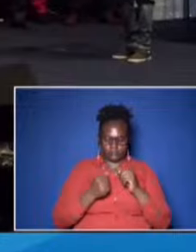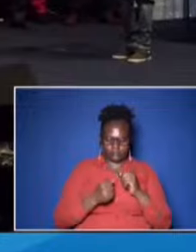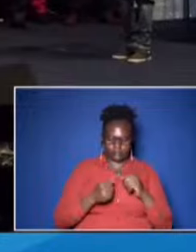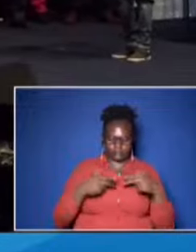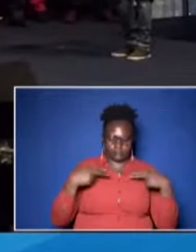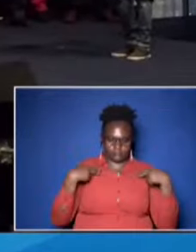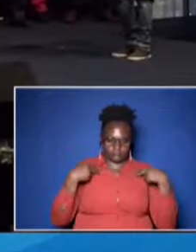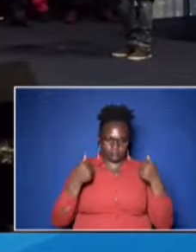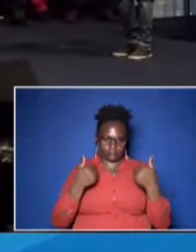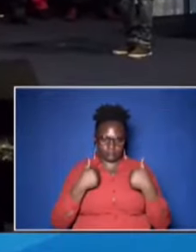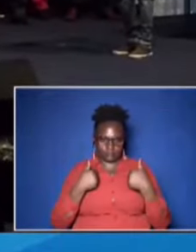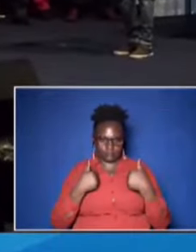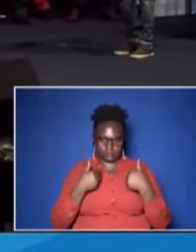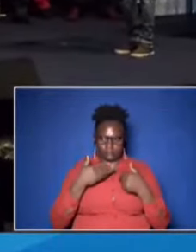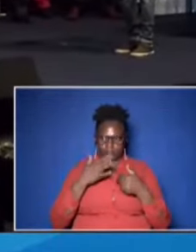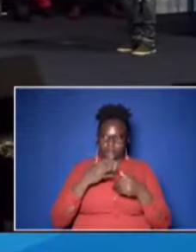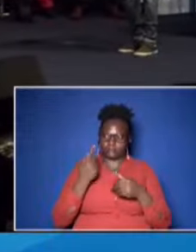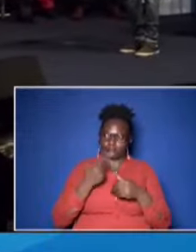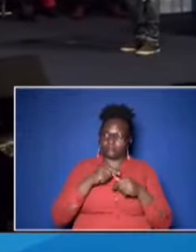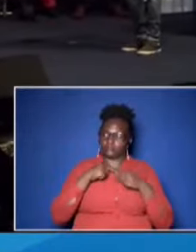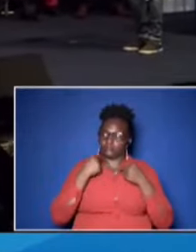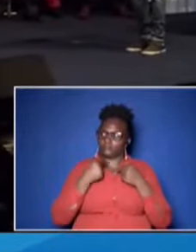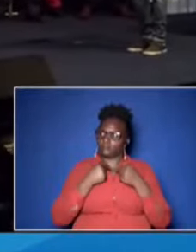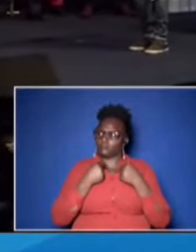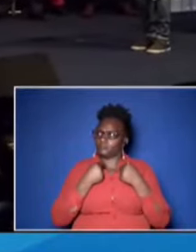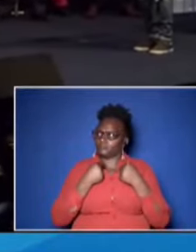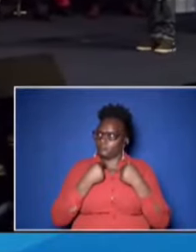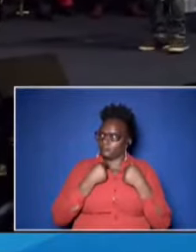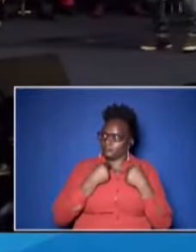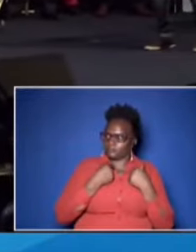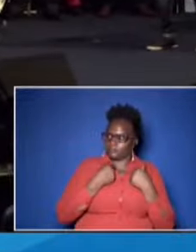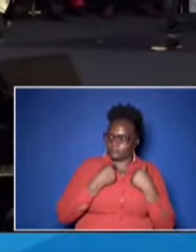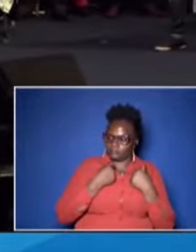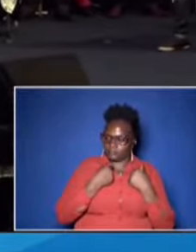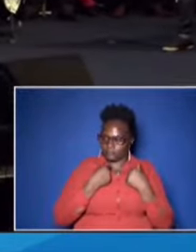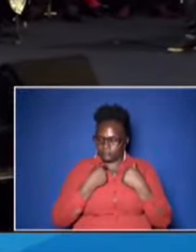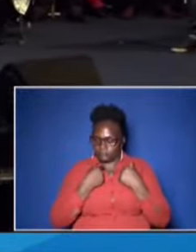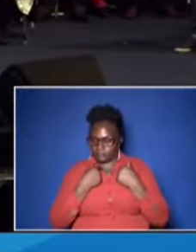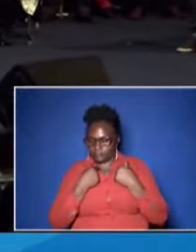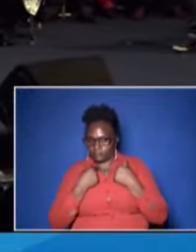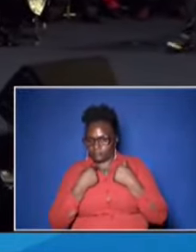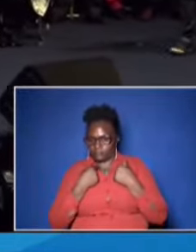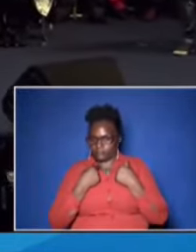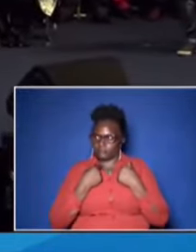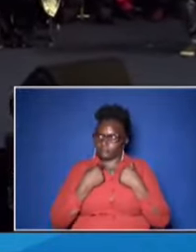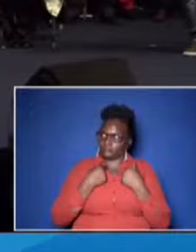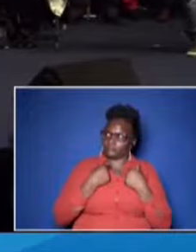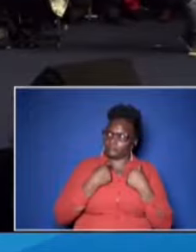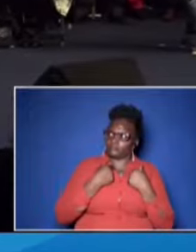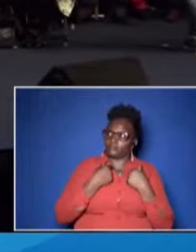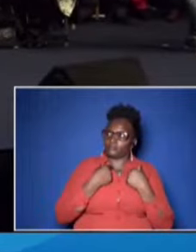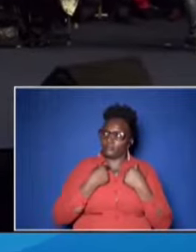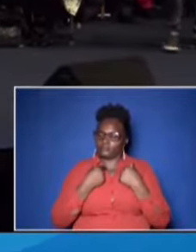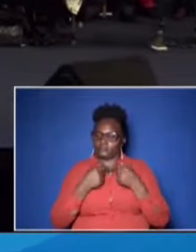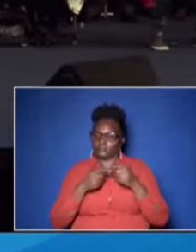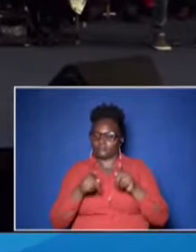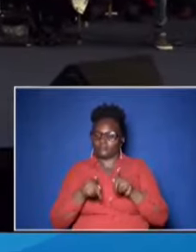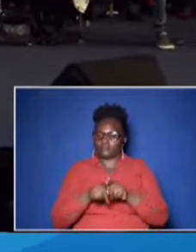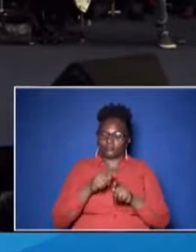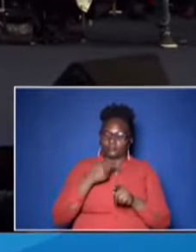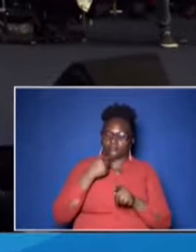here all you pastors on the front get up